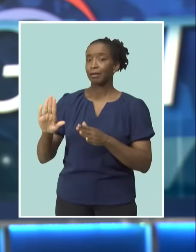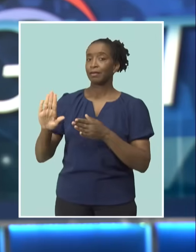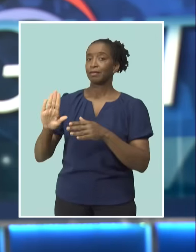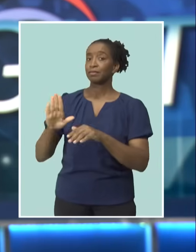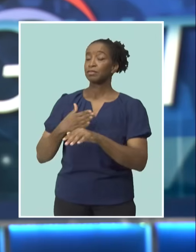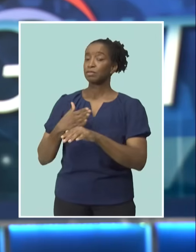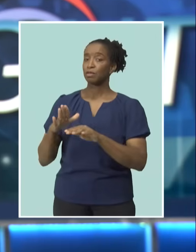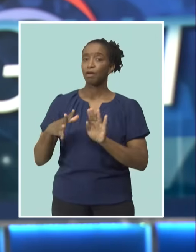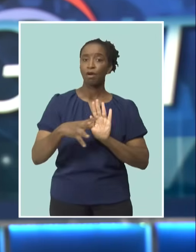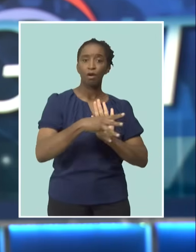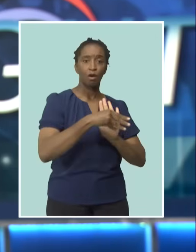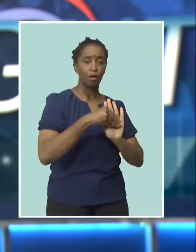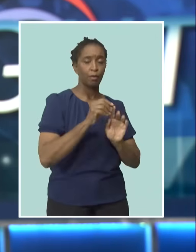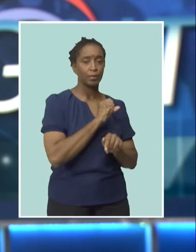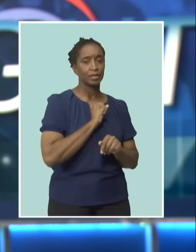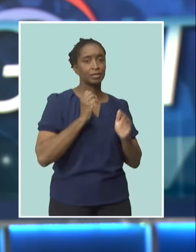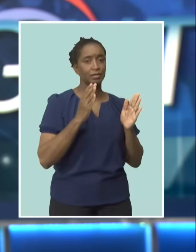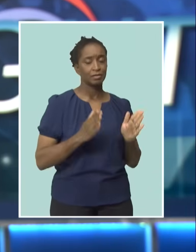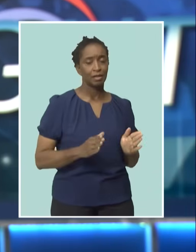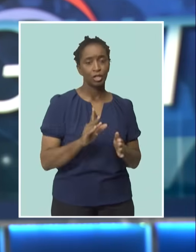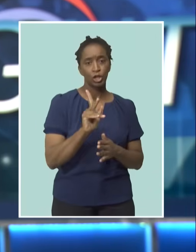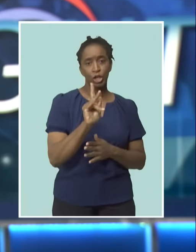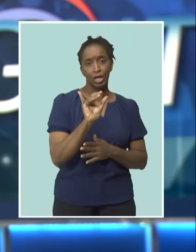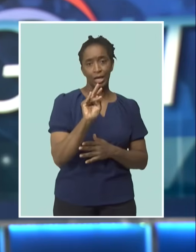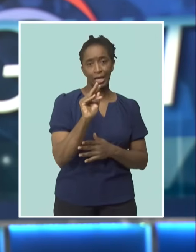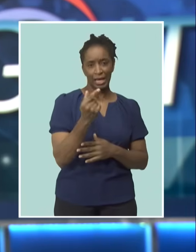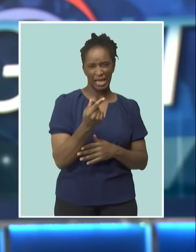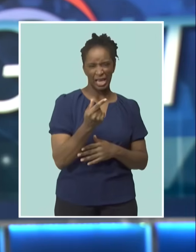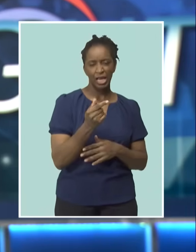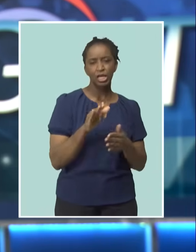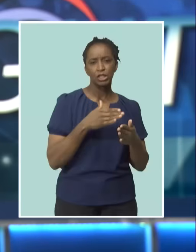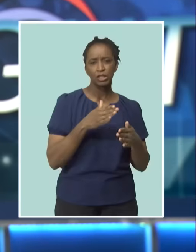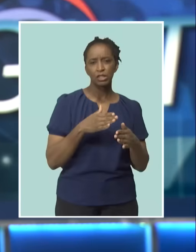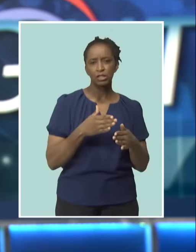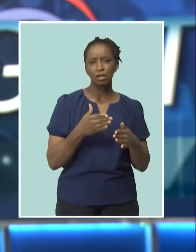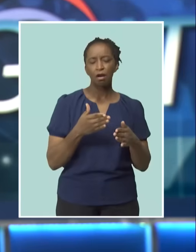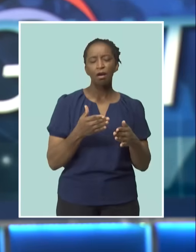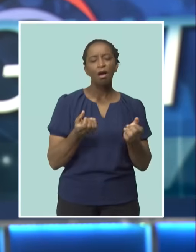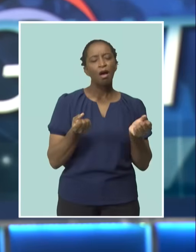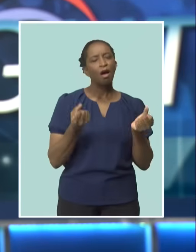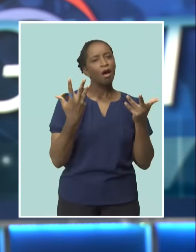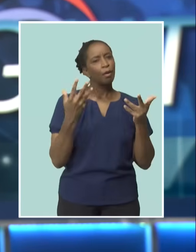King's How Many More. Senator King is commending Grateful Co. for